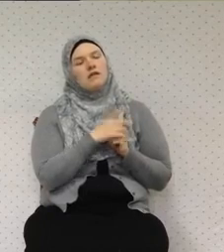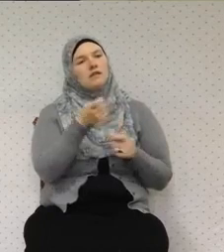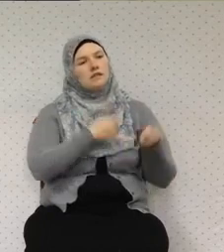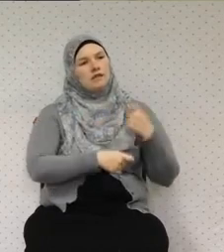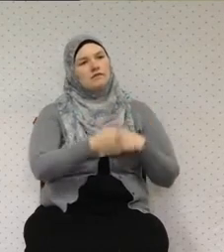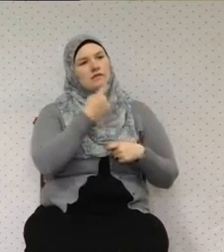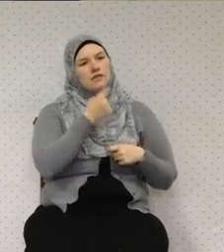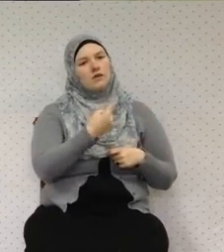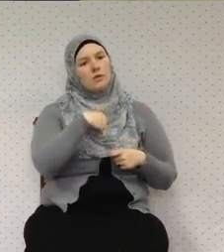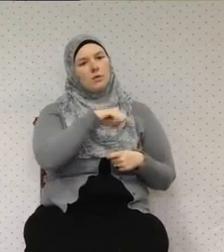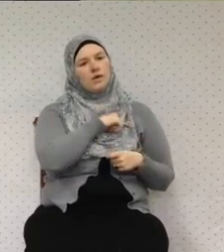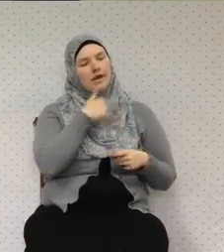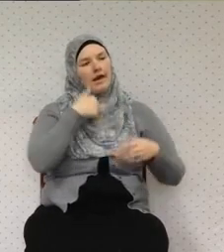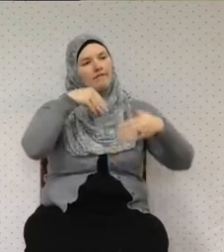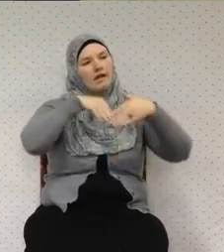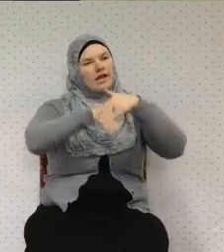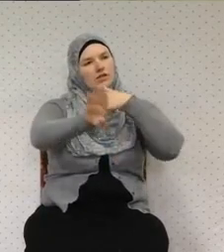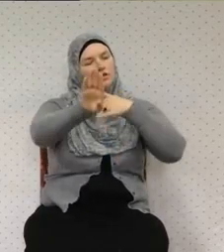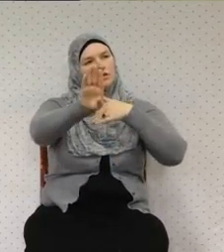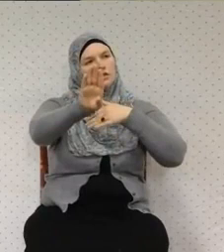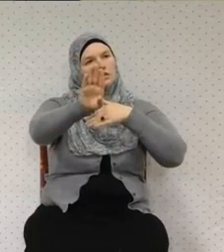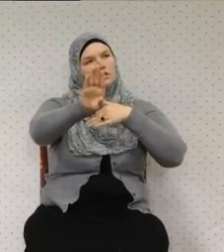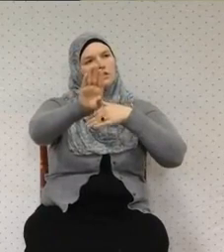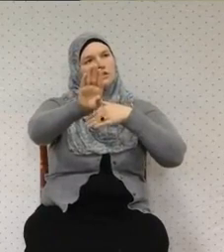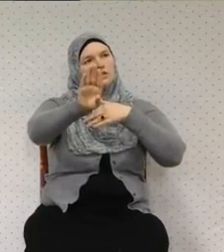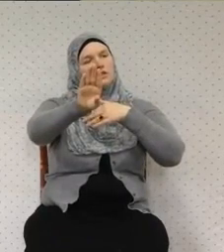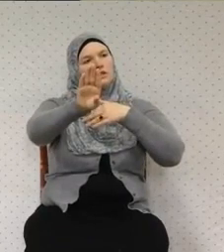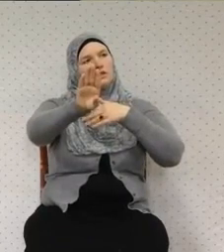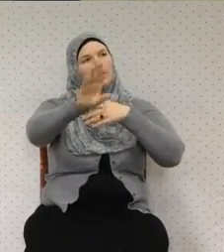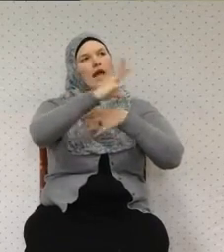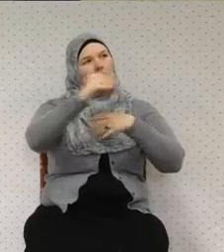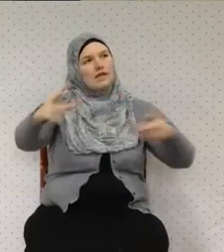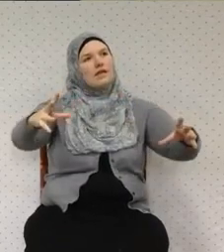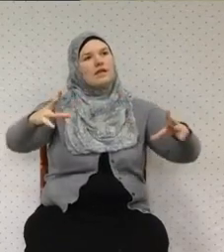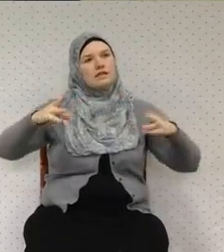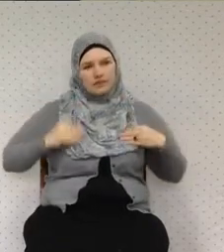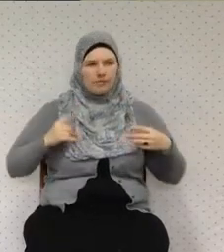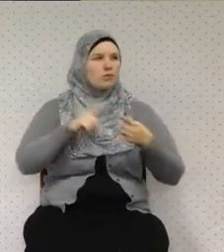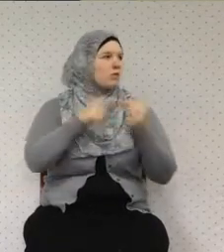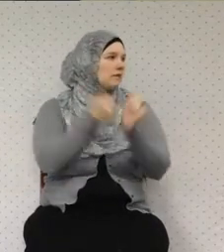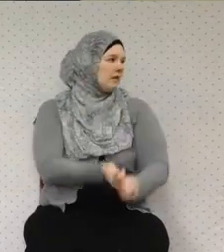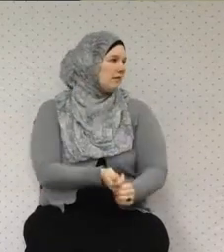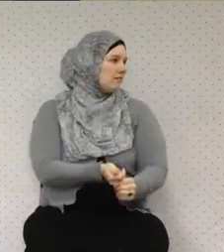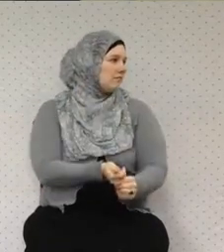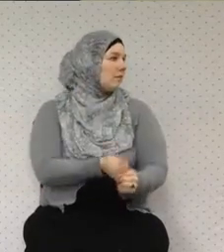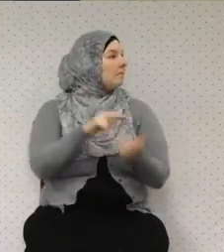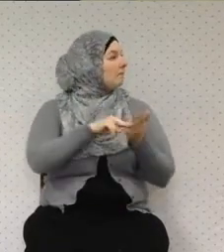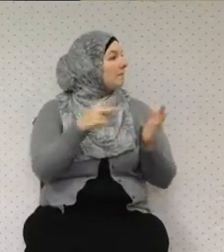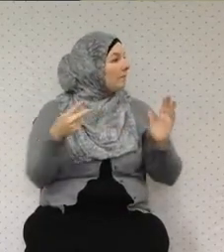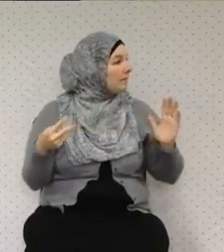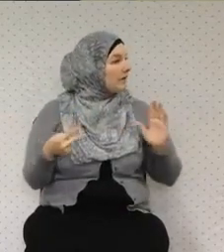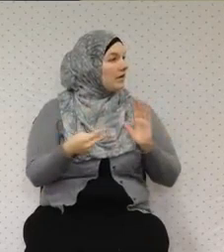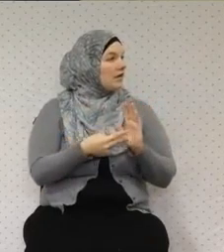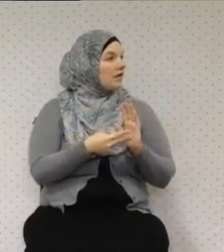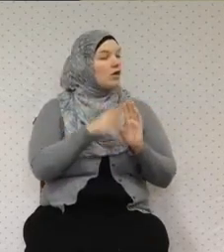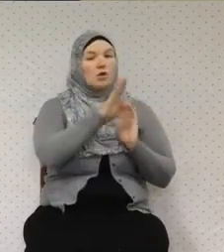Instead say that we have entered into and accepted to submit. Meaning this